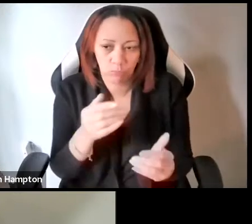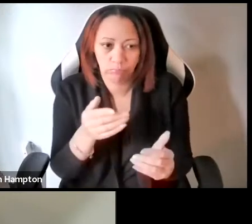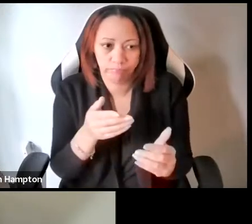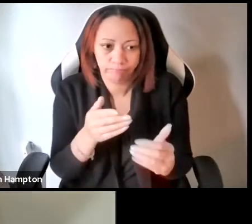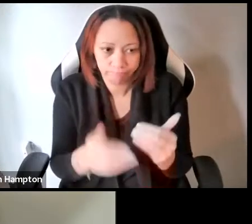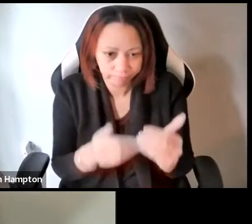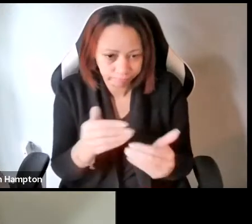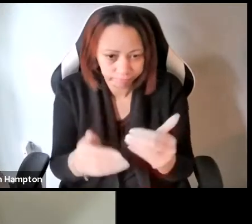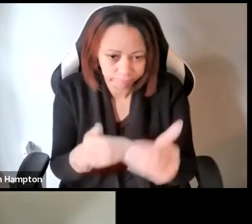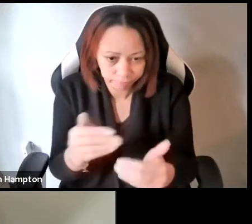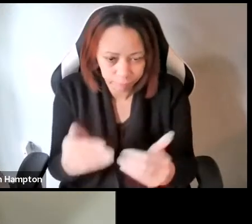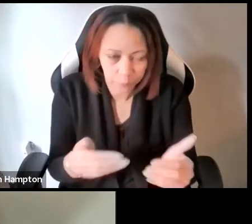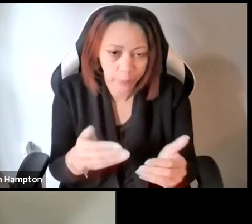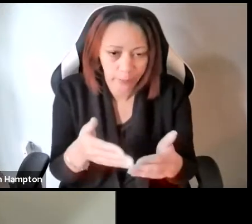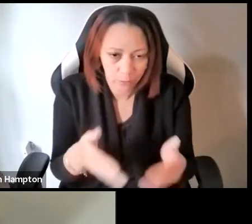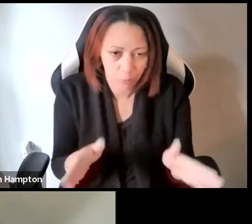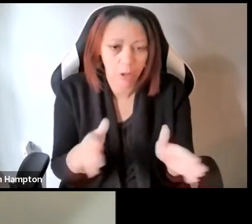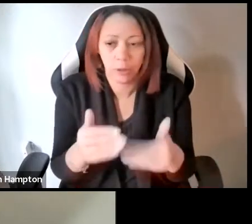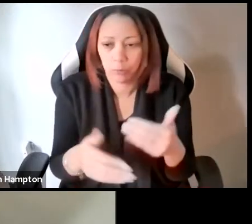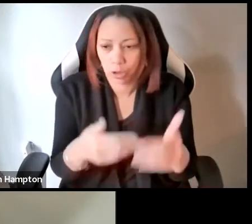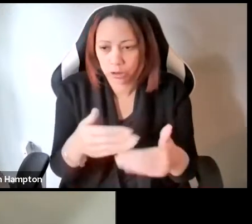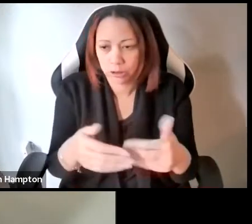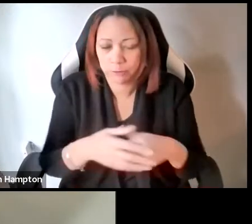So in the public process, it will be,